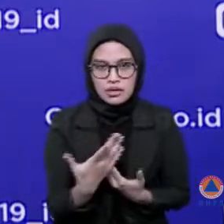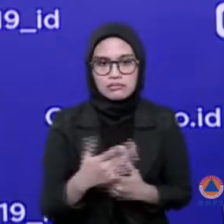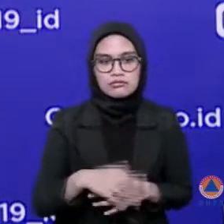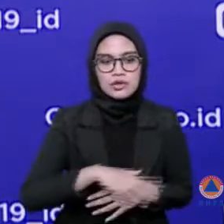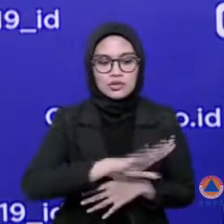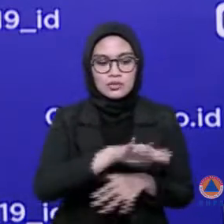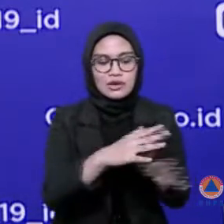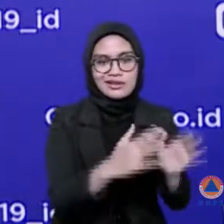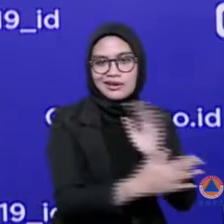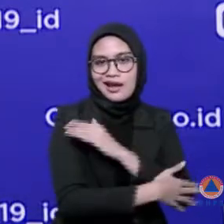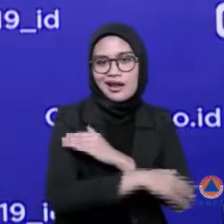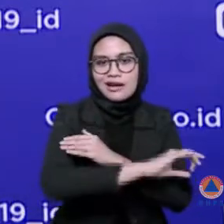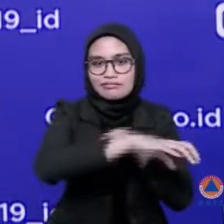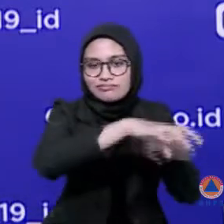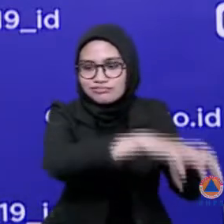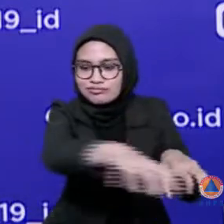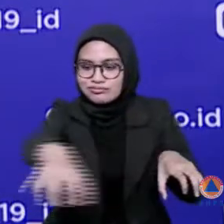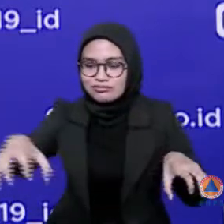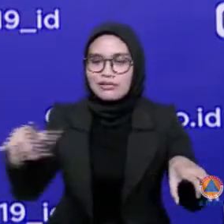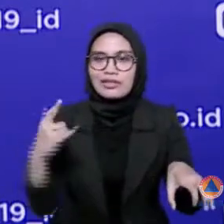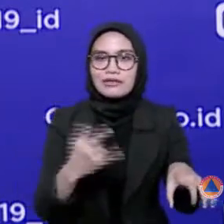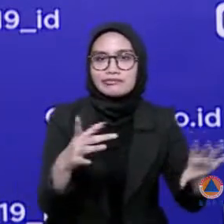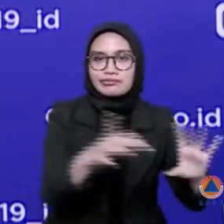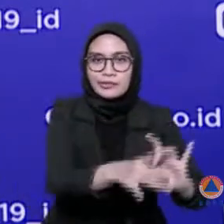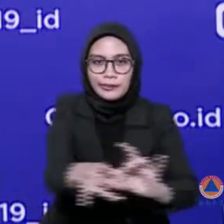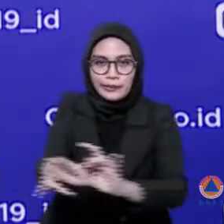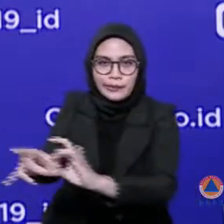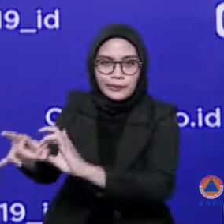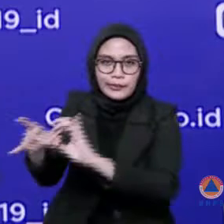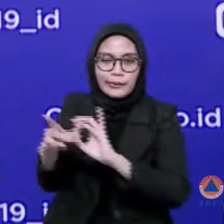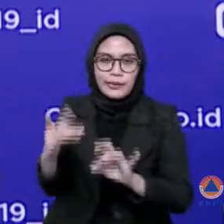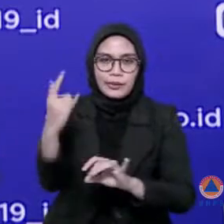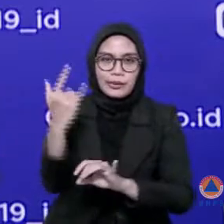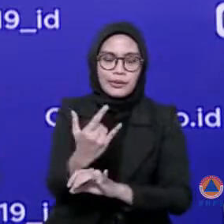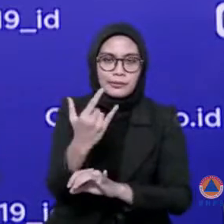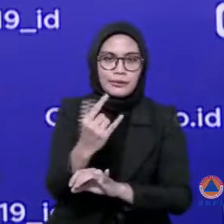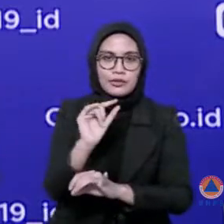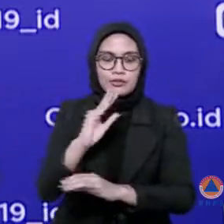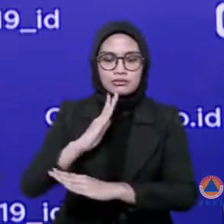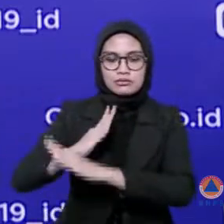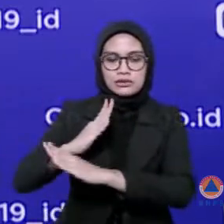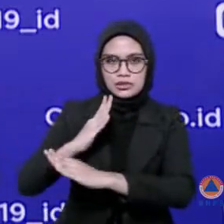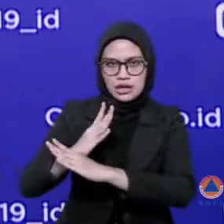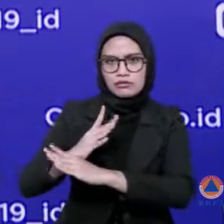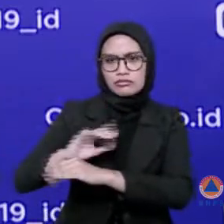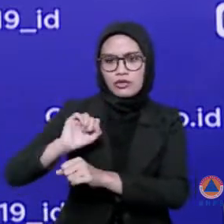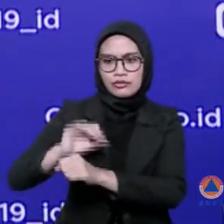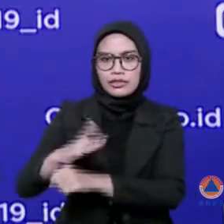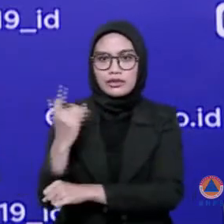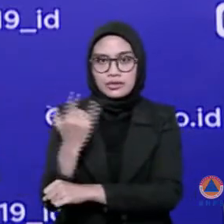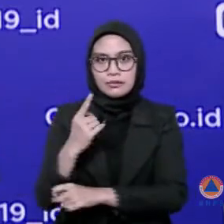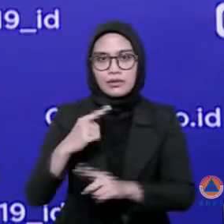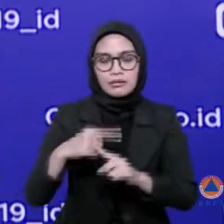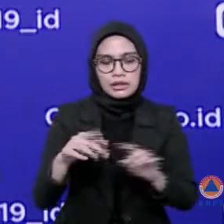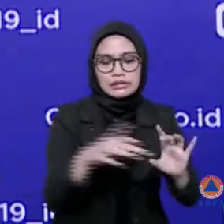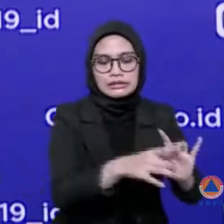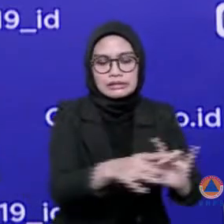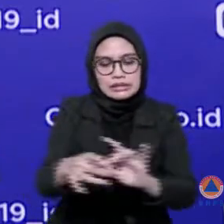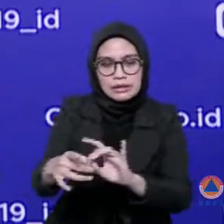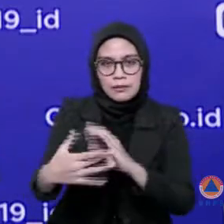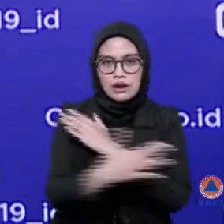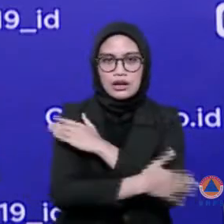with other countries and is deeply concerned of the increase in COVID-19 cases that occurs in